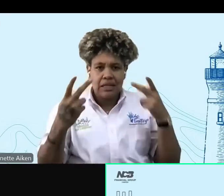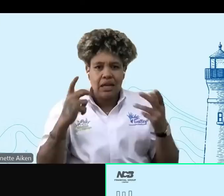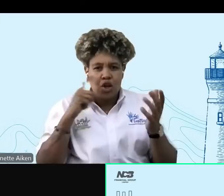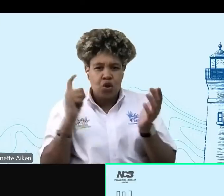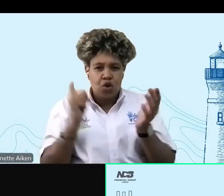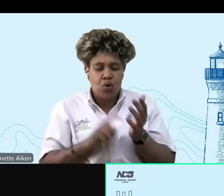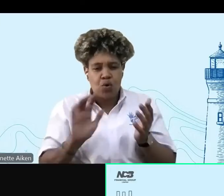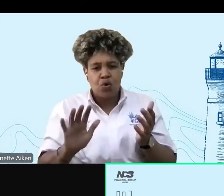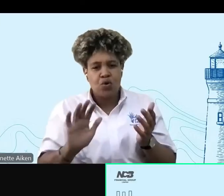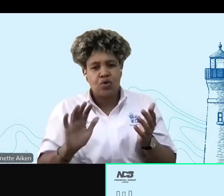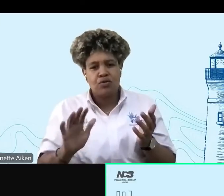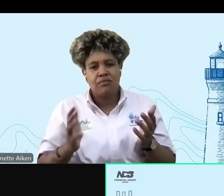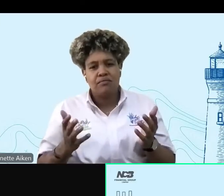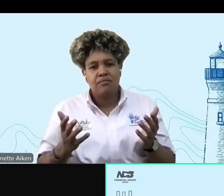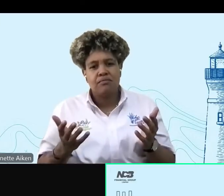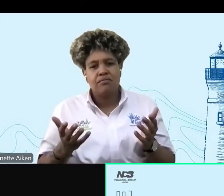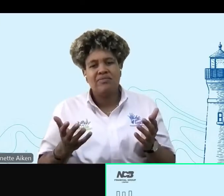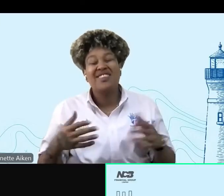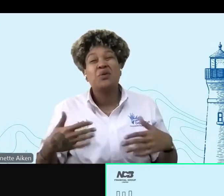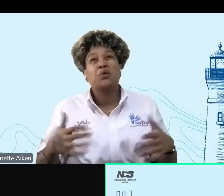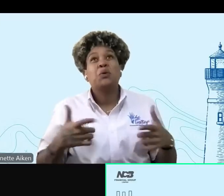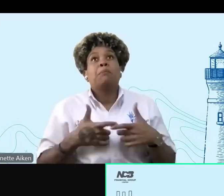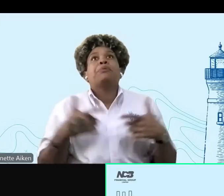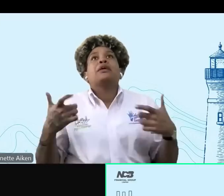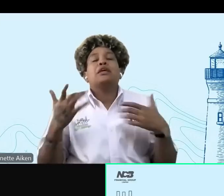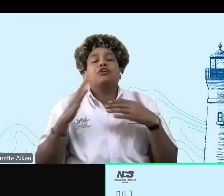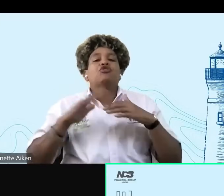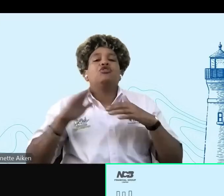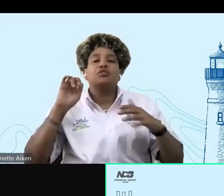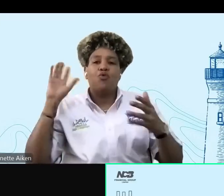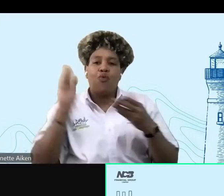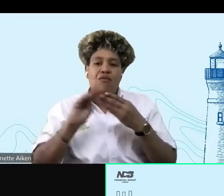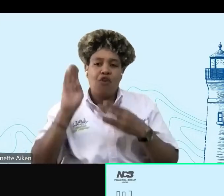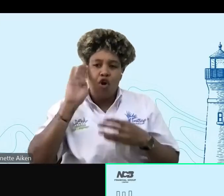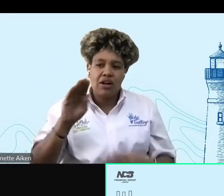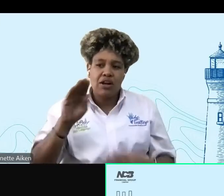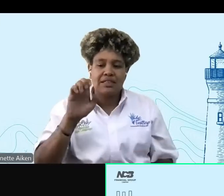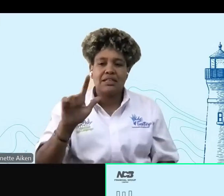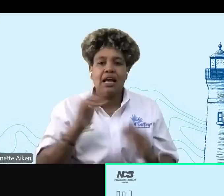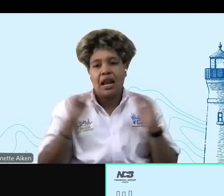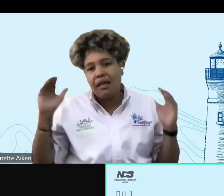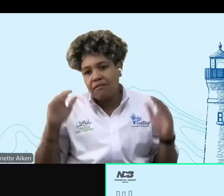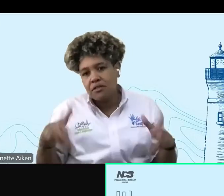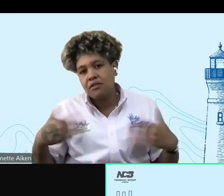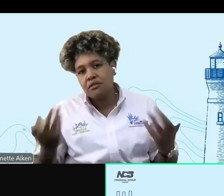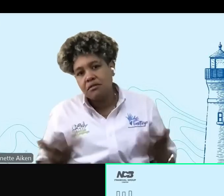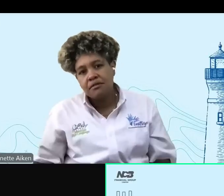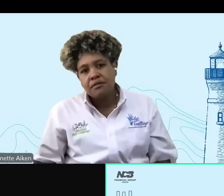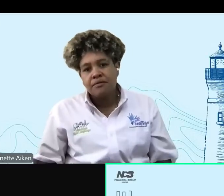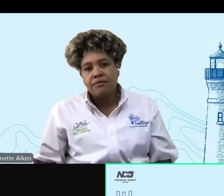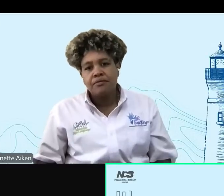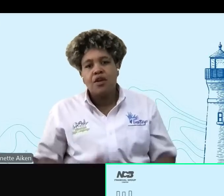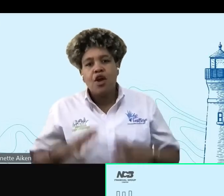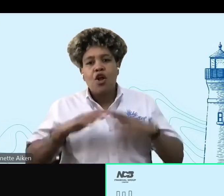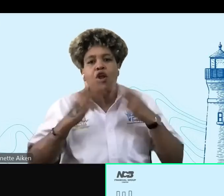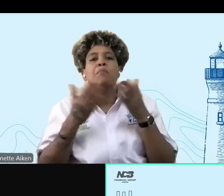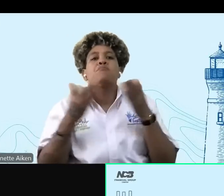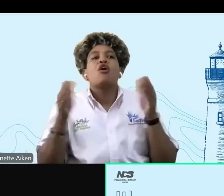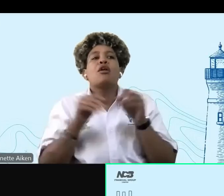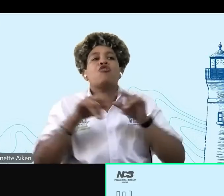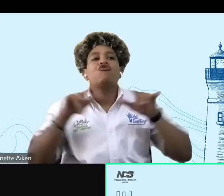noticeable, a significant increase overall in the ECL levels. It's a lot of kind of broadly across the group